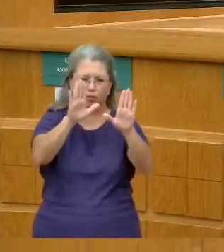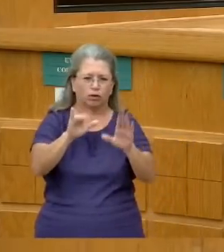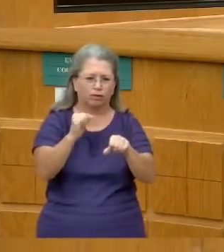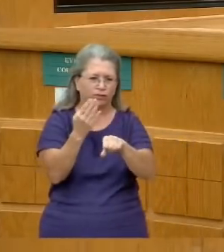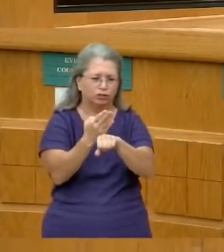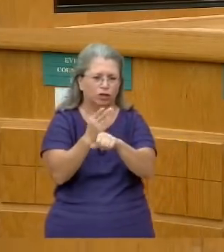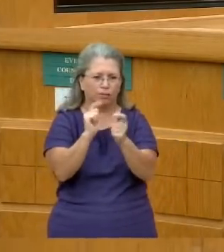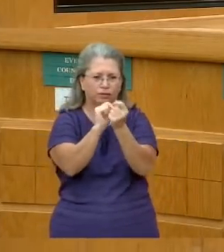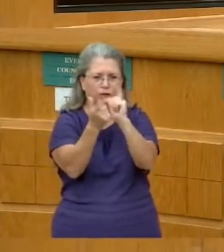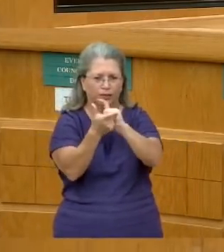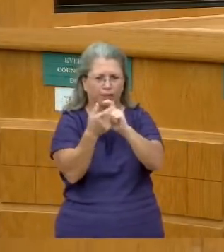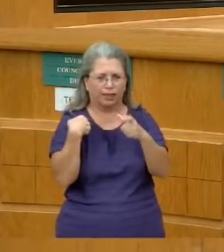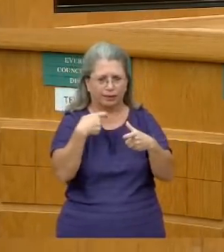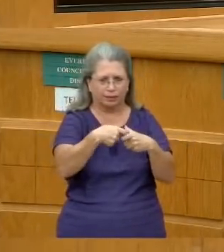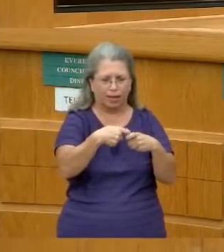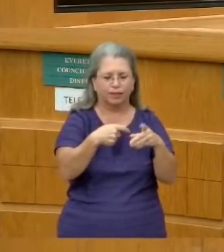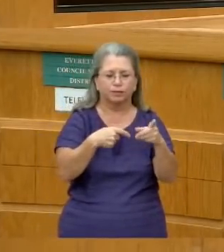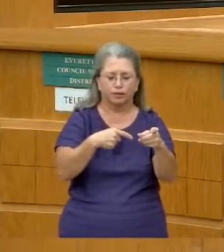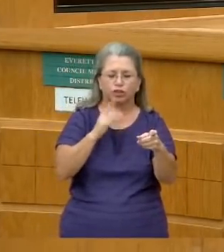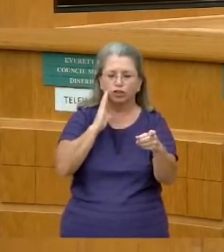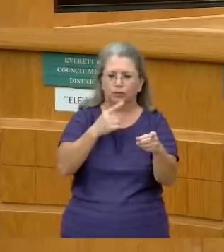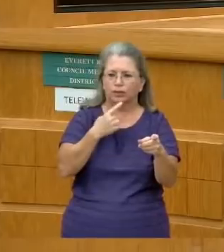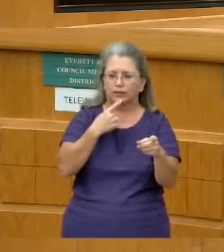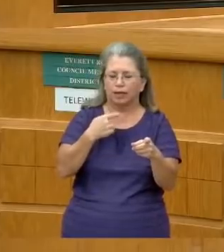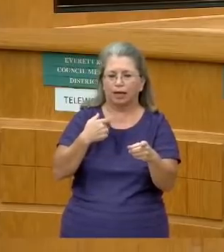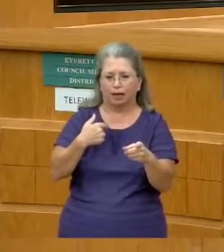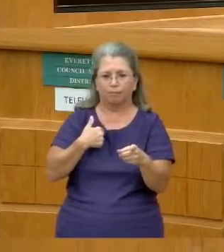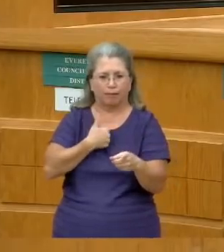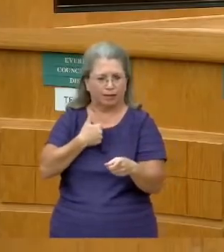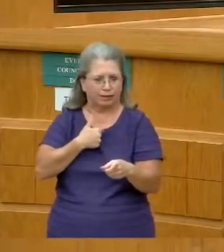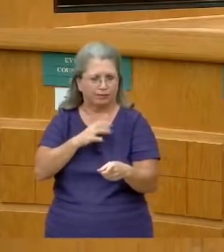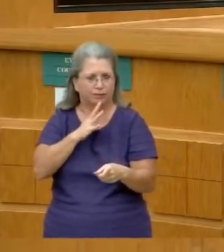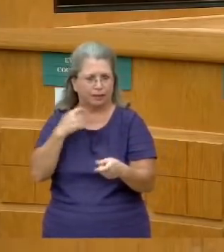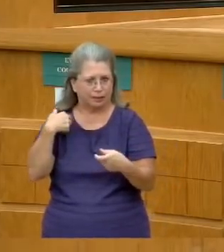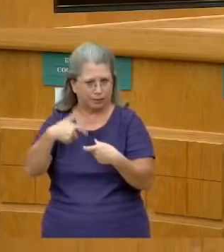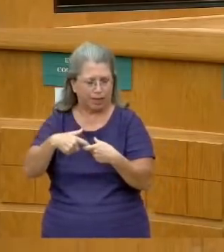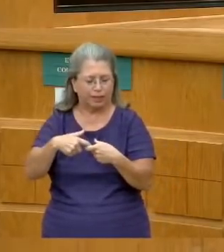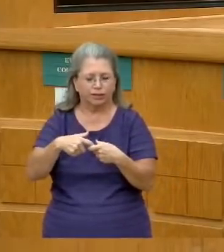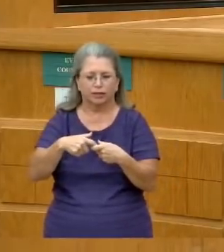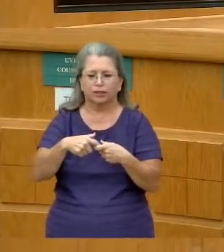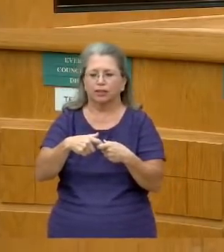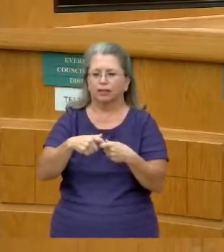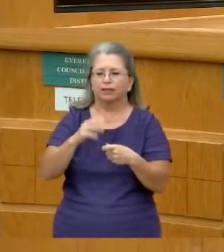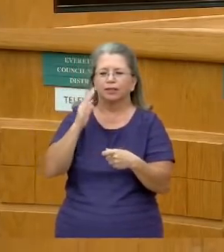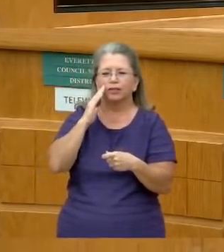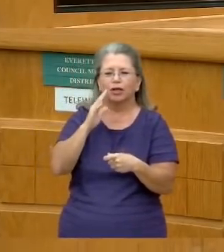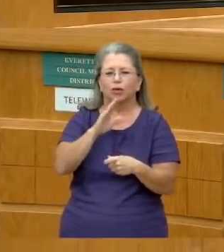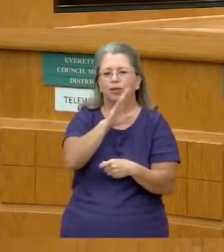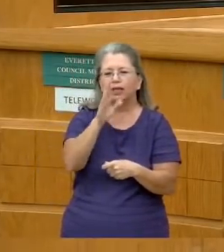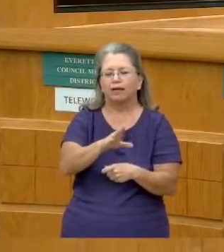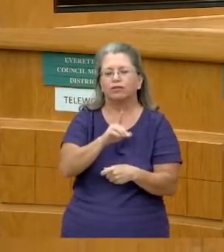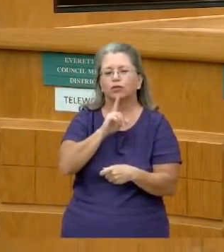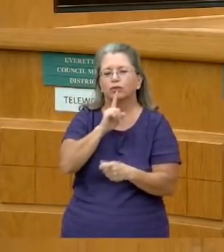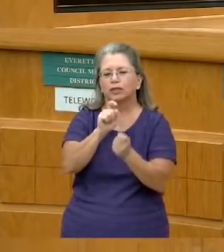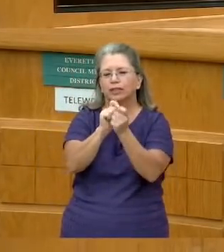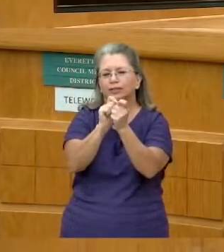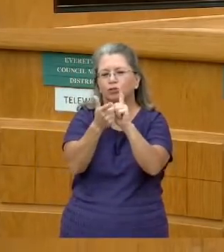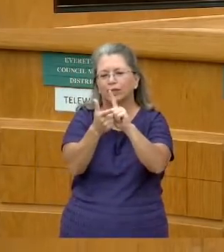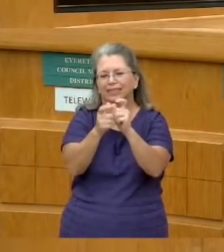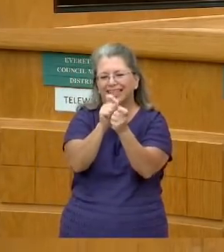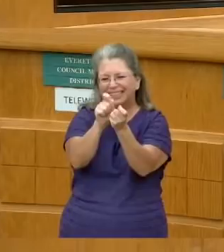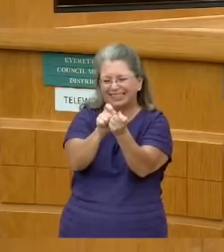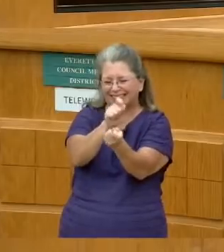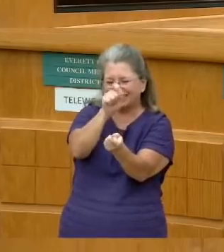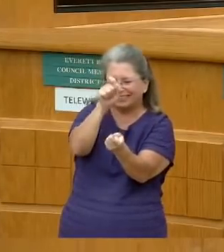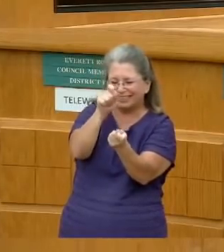but she will tell you, as I will tell you as a Spanish speaker, you never really translate exactly the